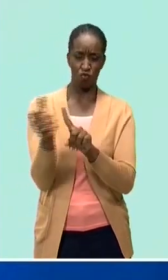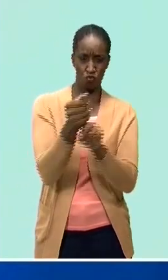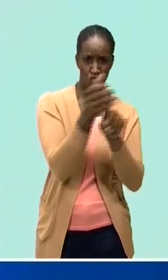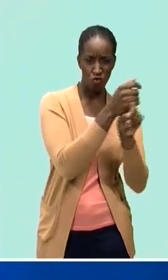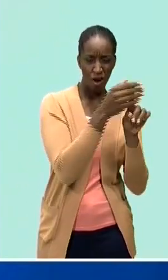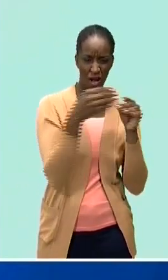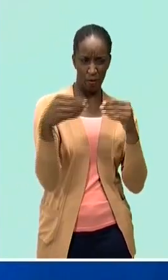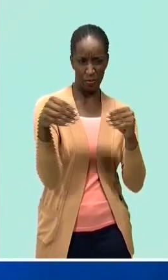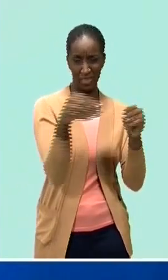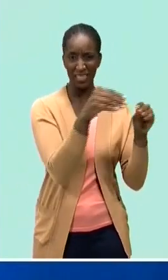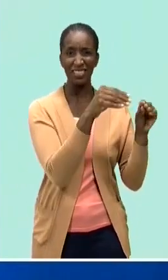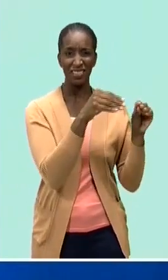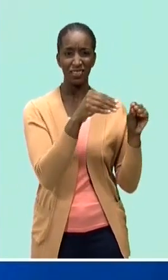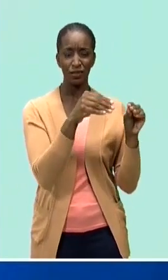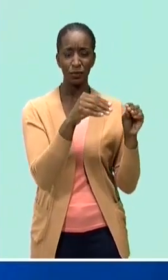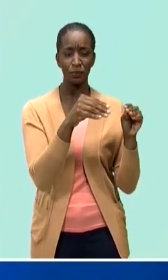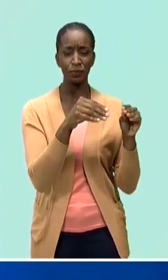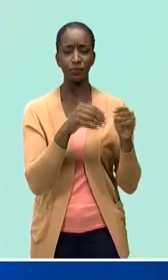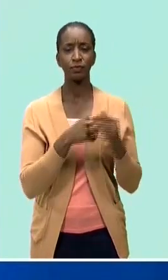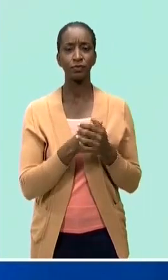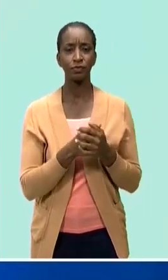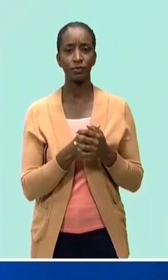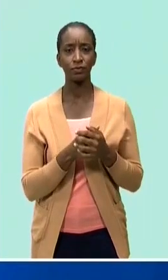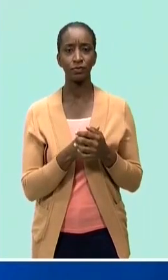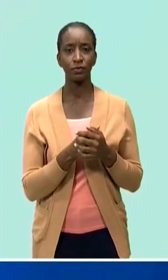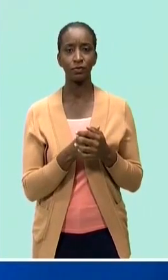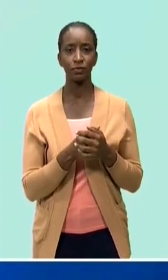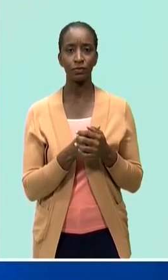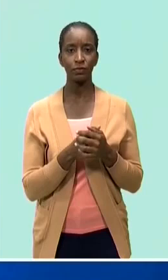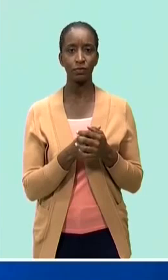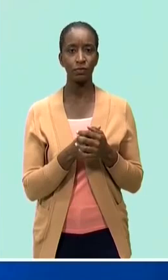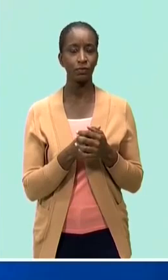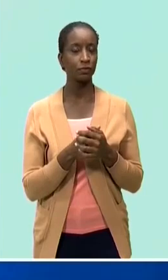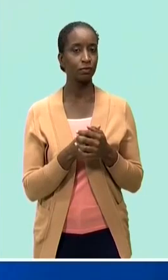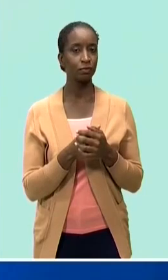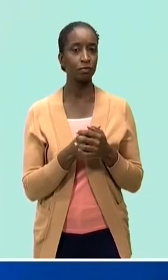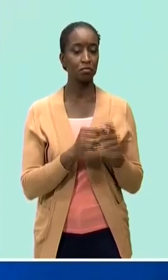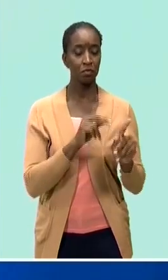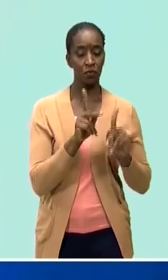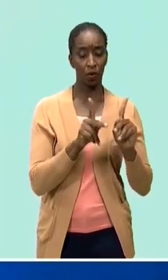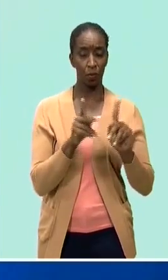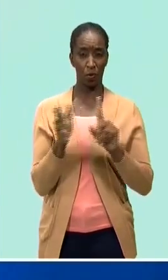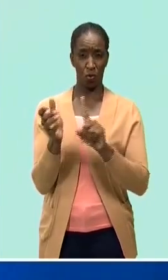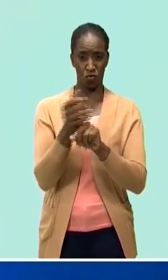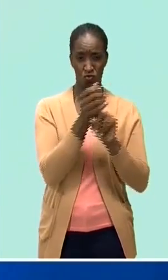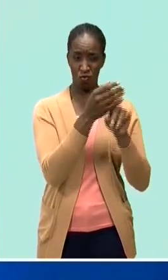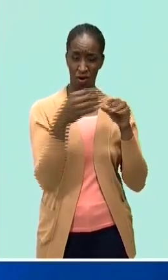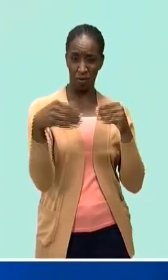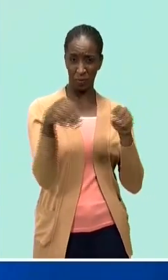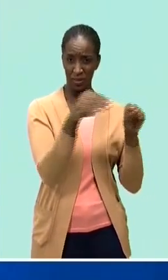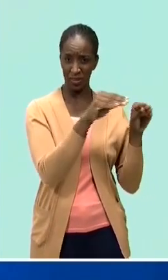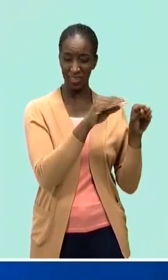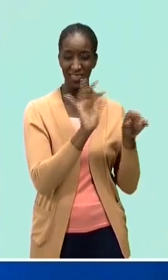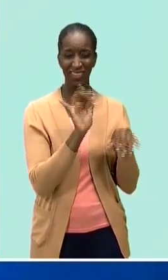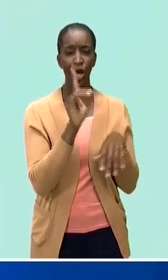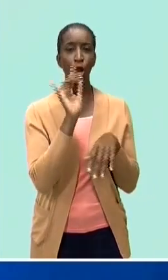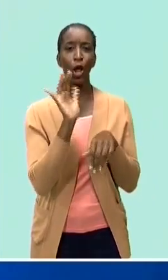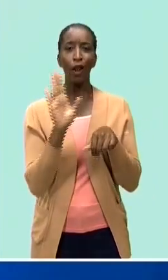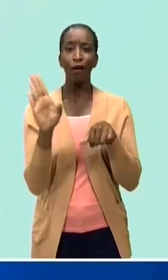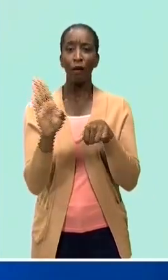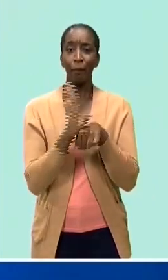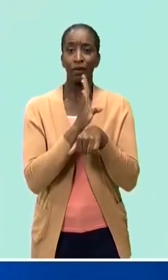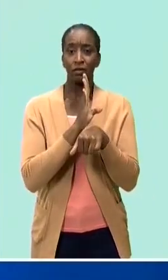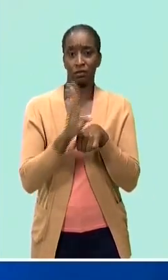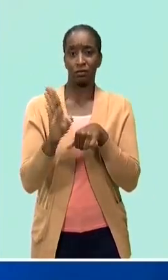of humanity, trafficking in persons. Trafficking in persons, the minister said, is managed like a business